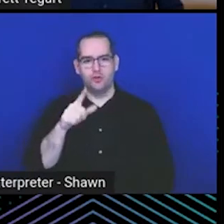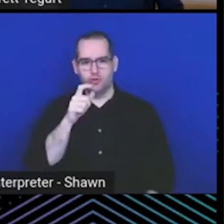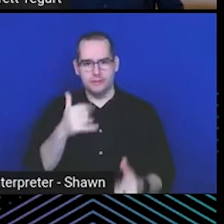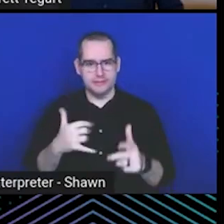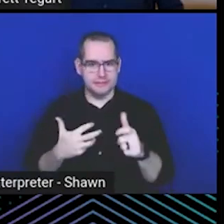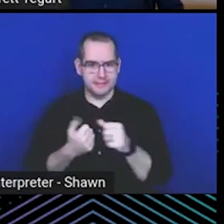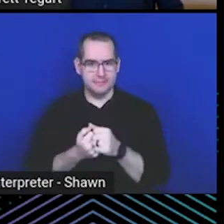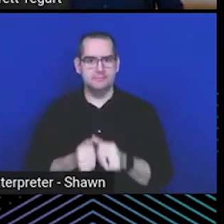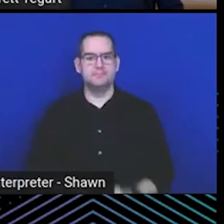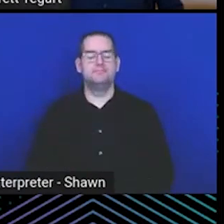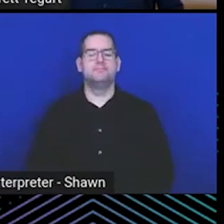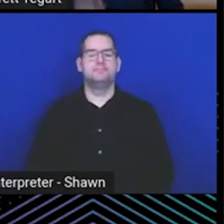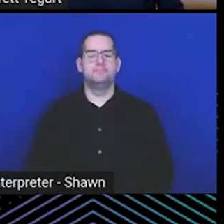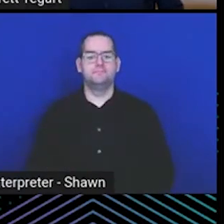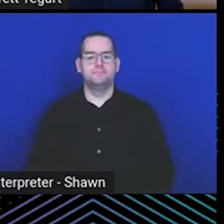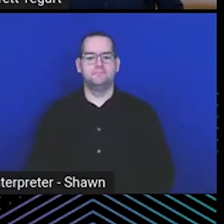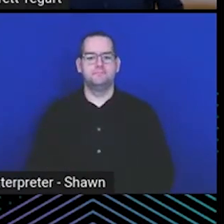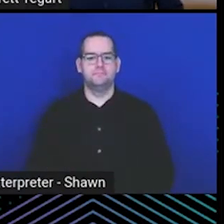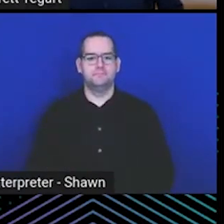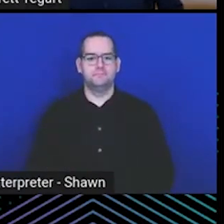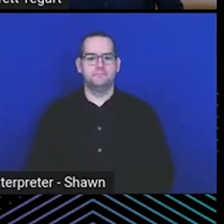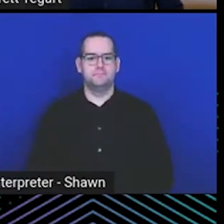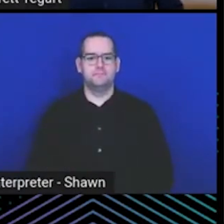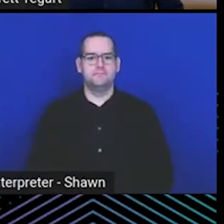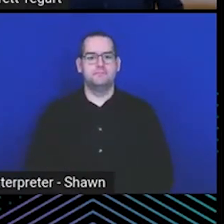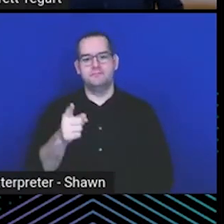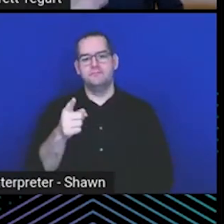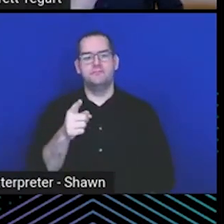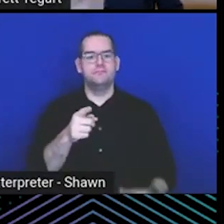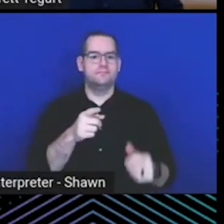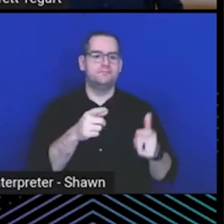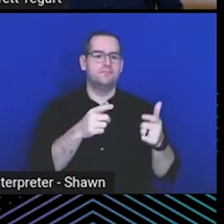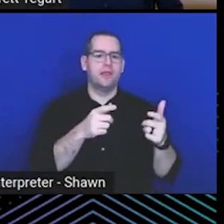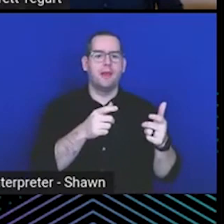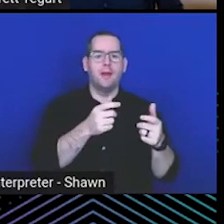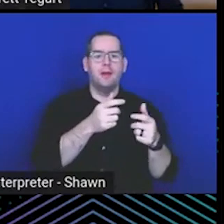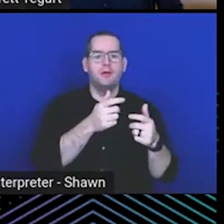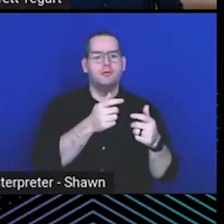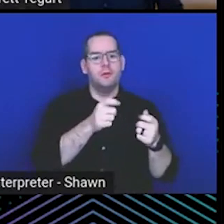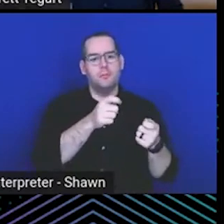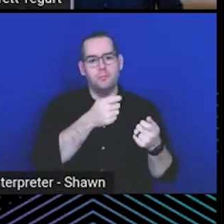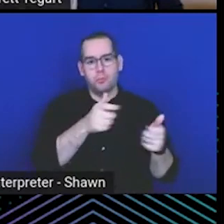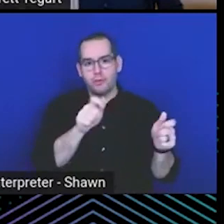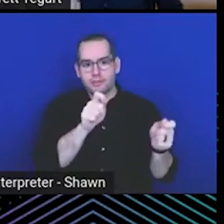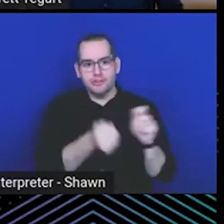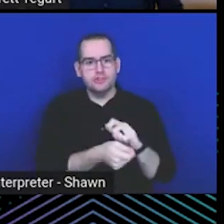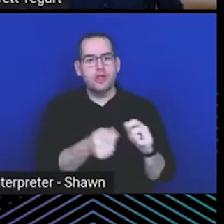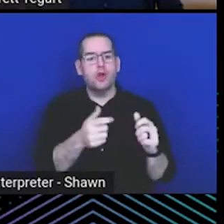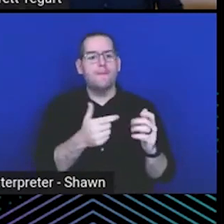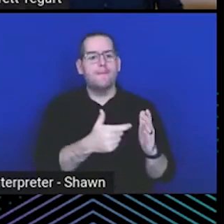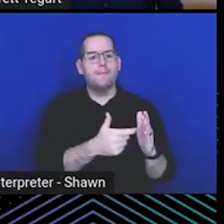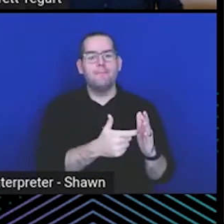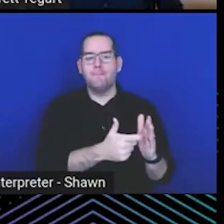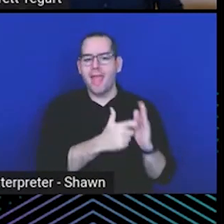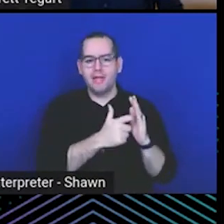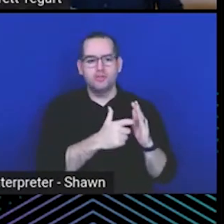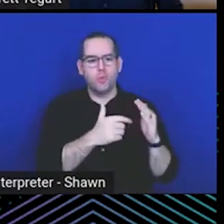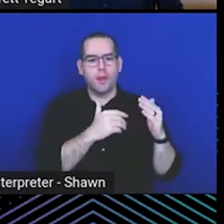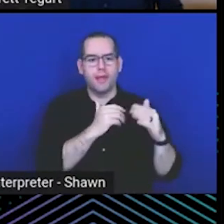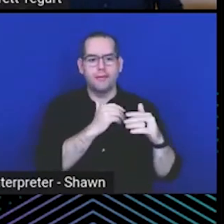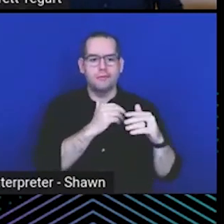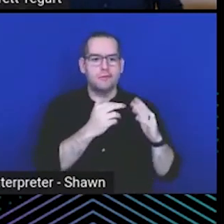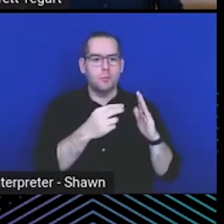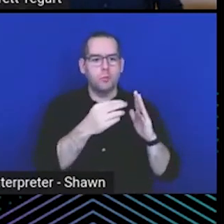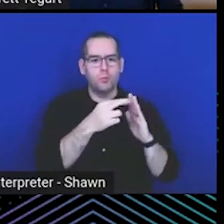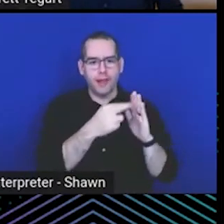on it. Major is breaking changes. So for an example, for our module, it would be new mandatory parameters. If it would change the